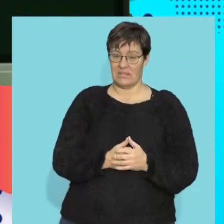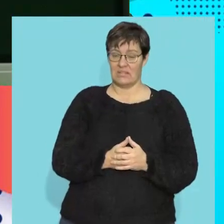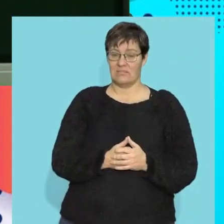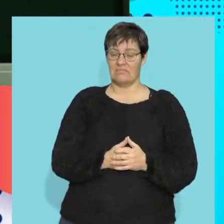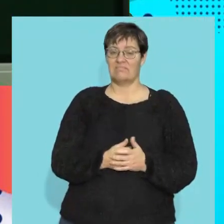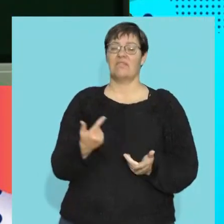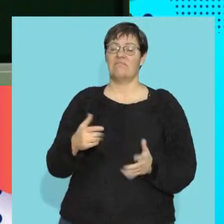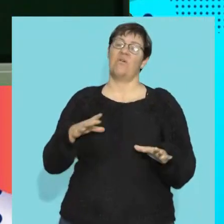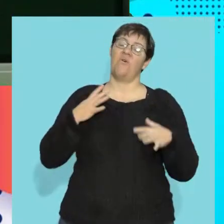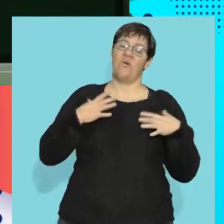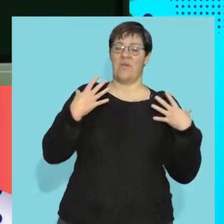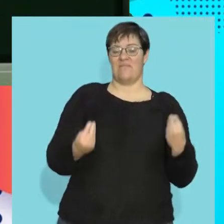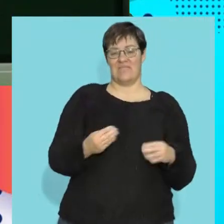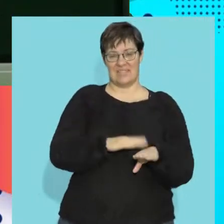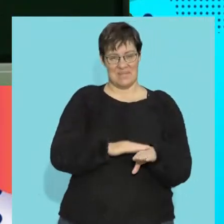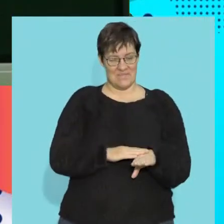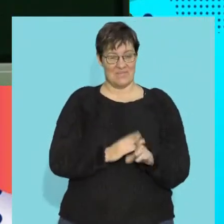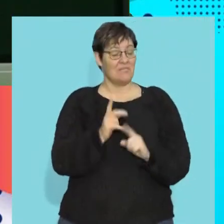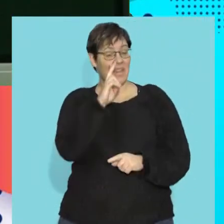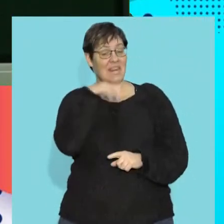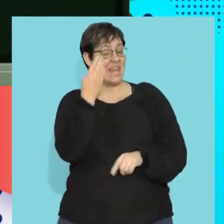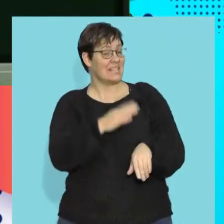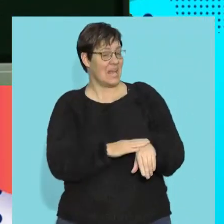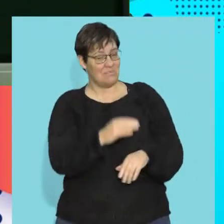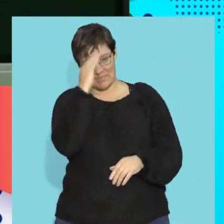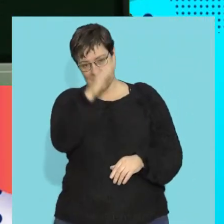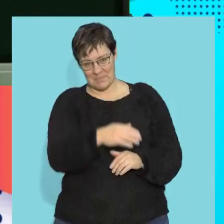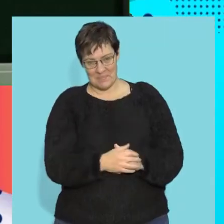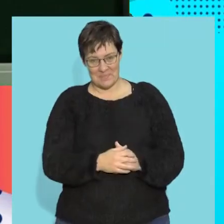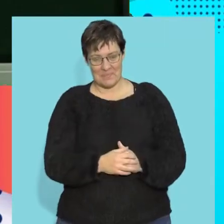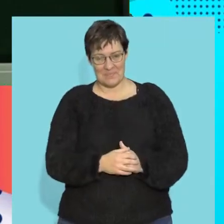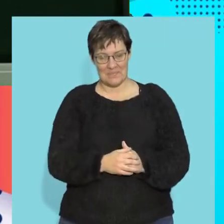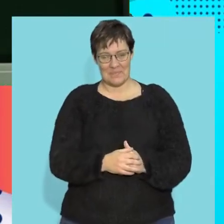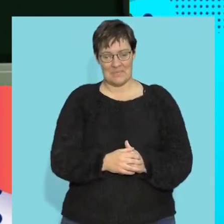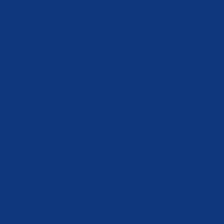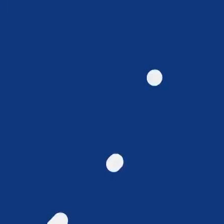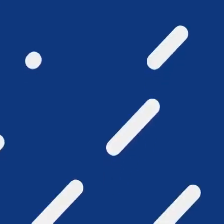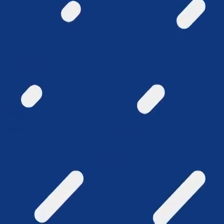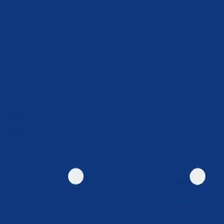I'm afraid that's all we have time for today. Until next time, cherry bye.